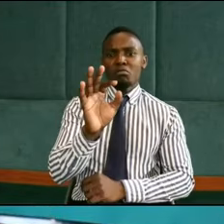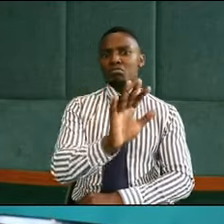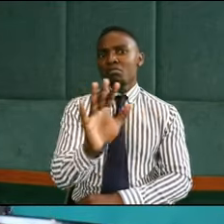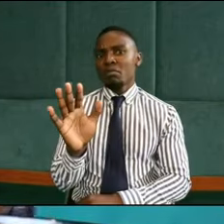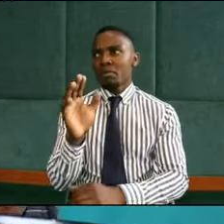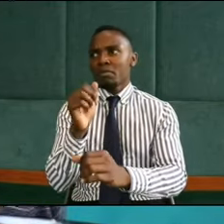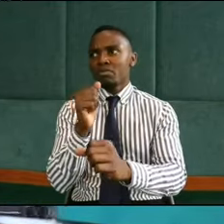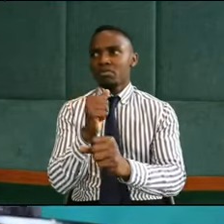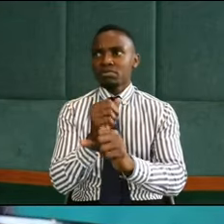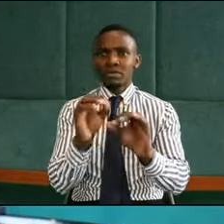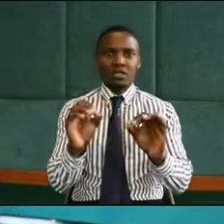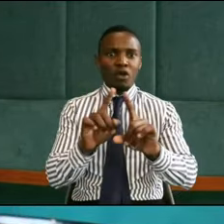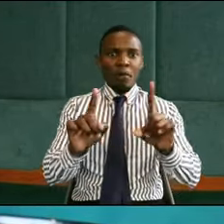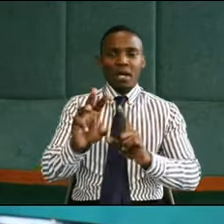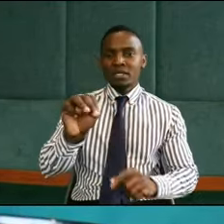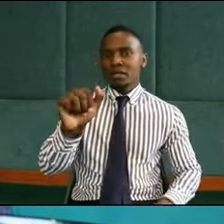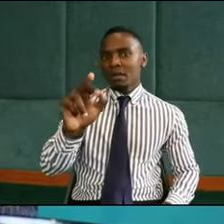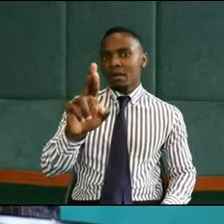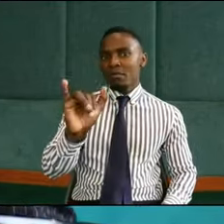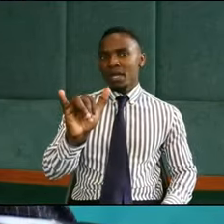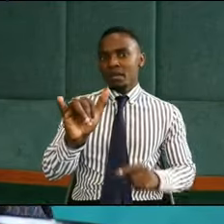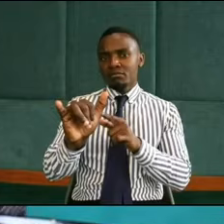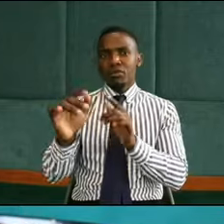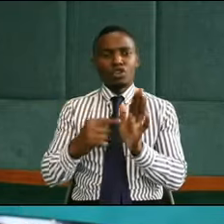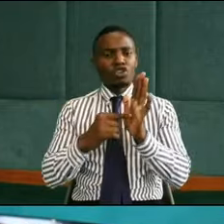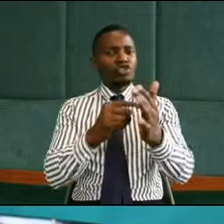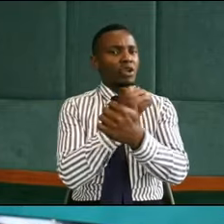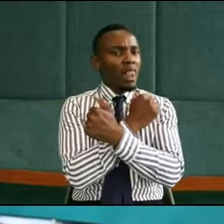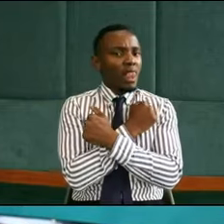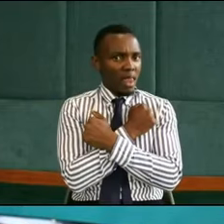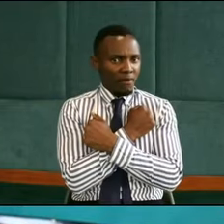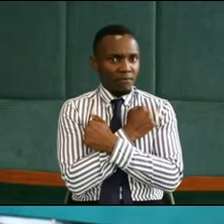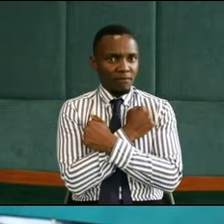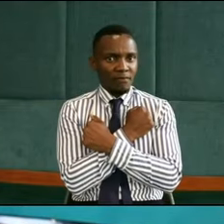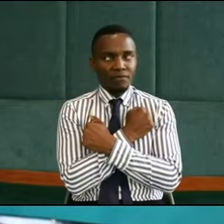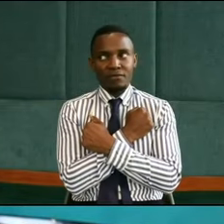Mary poured her love while he was